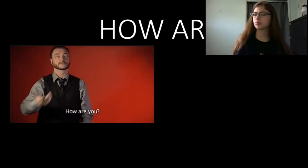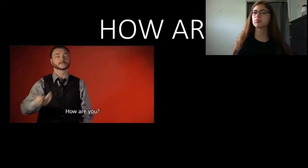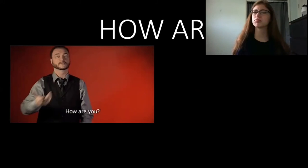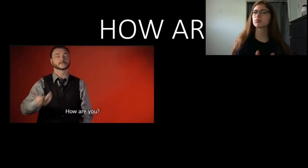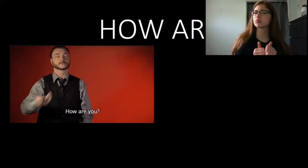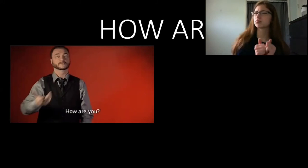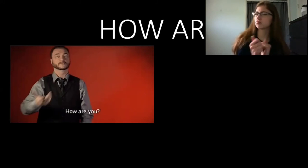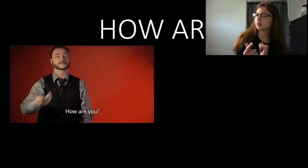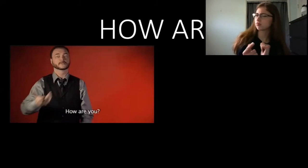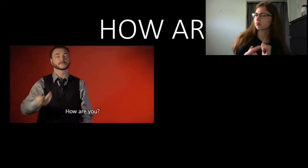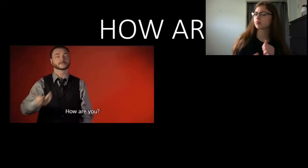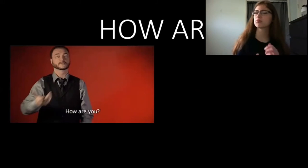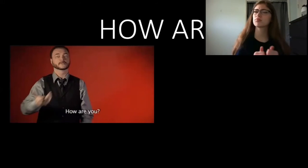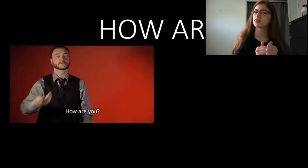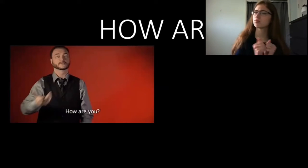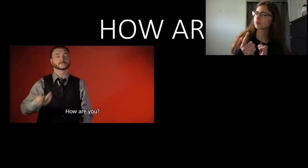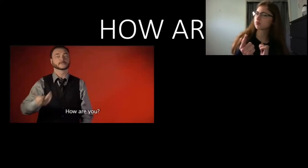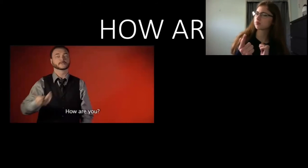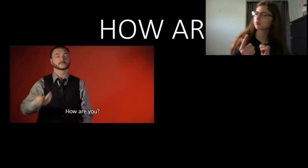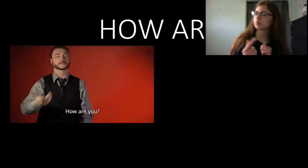thing.